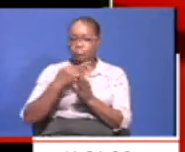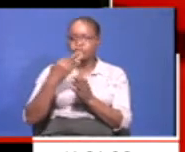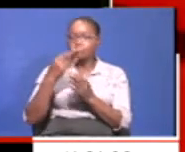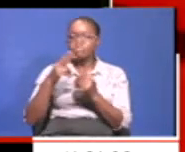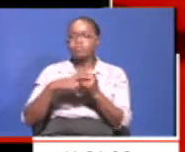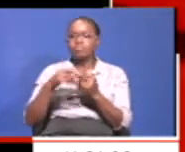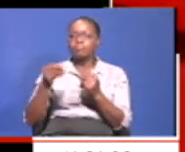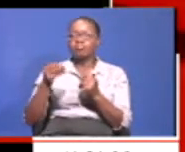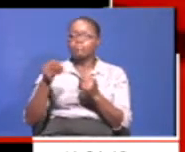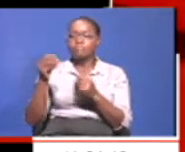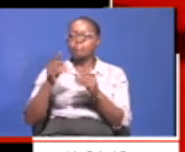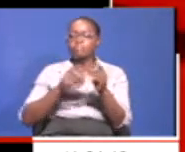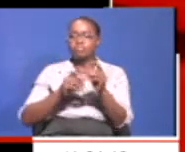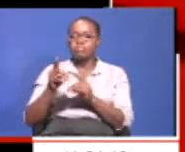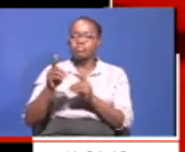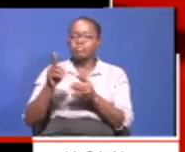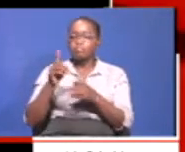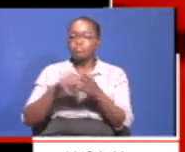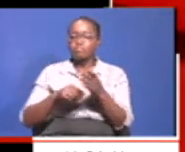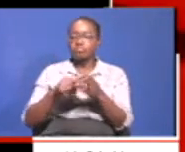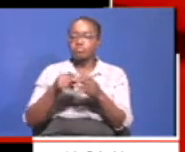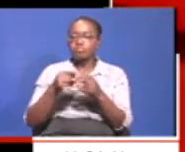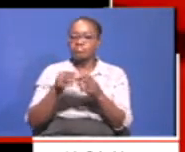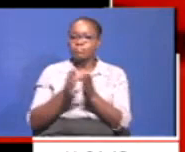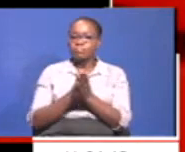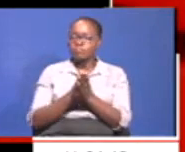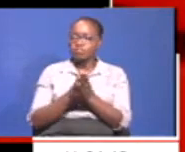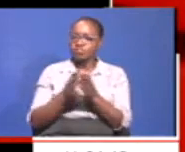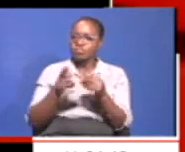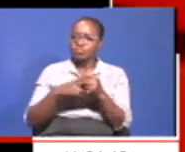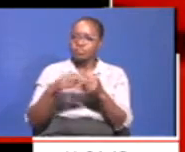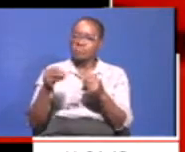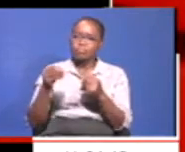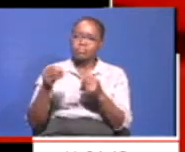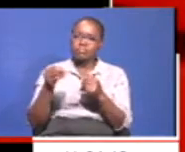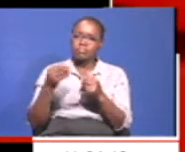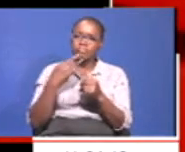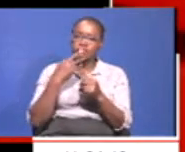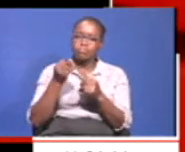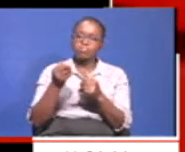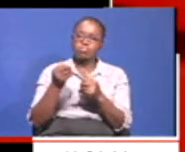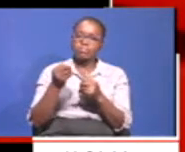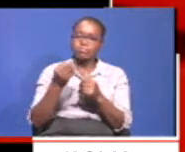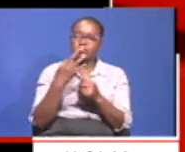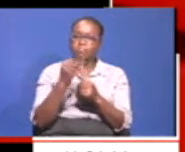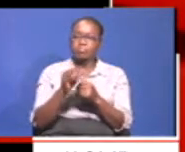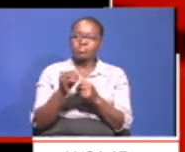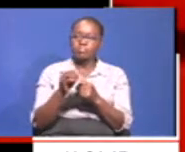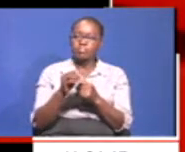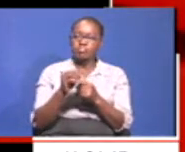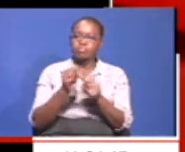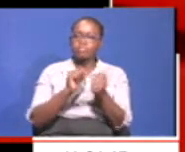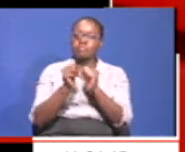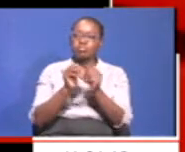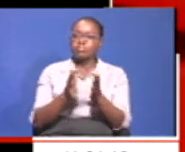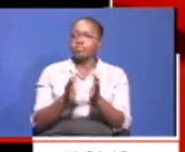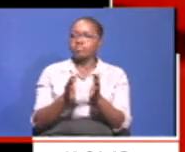what you see now, over 800 Ks of liaison, 330 odd of competitive sections.